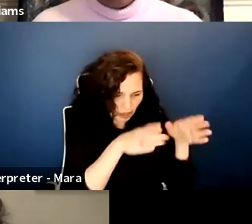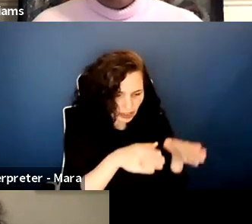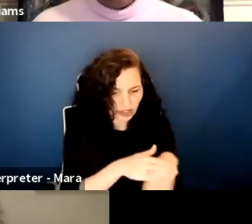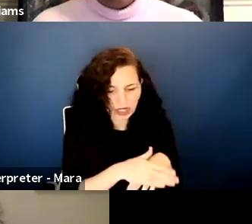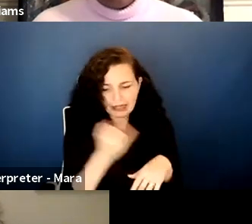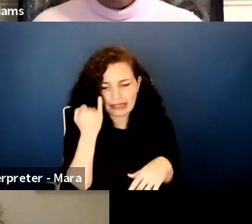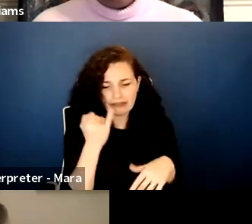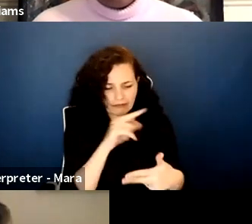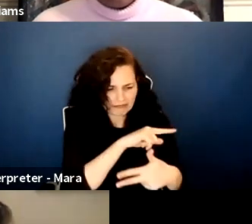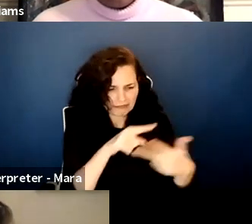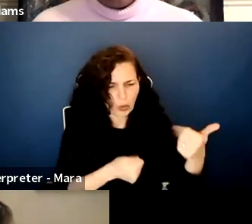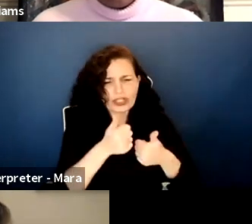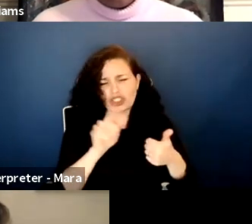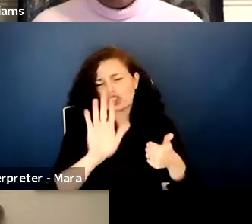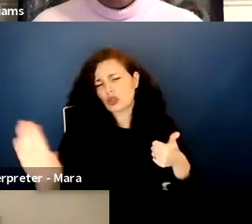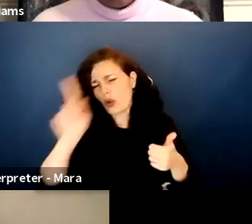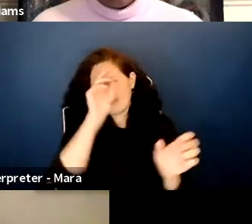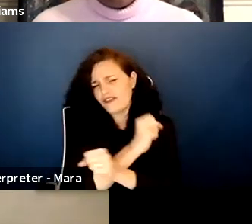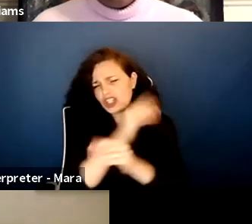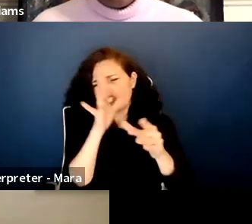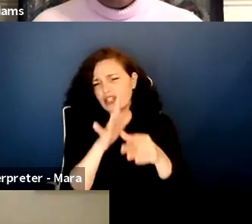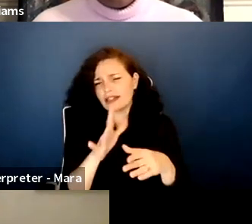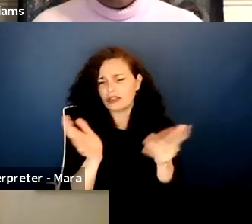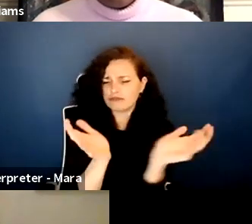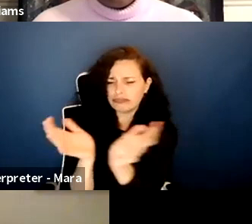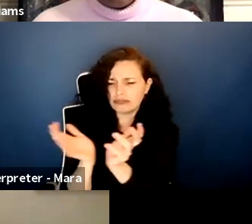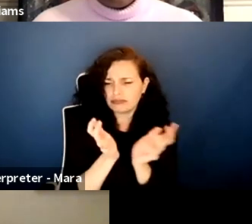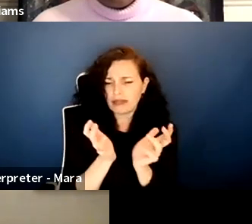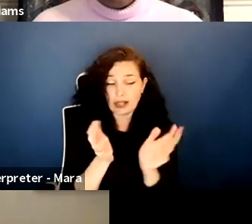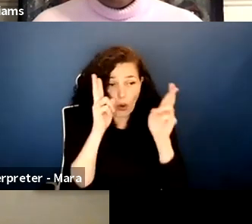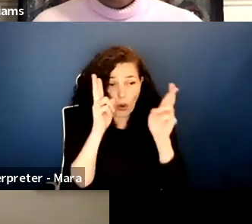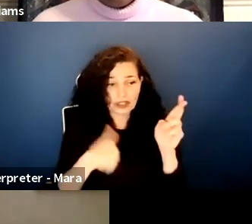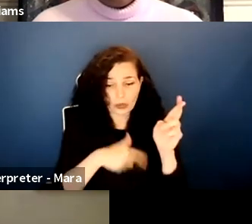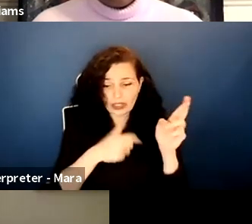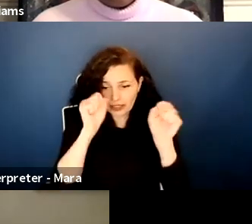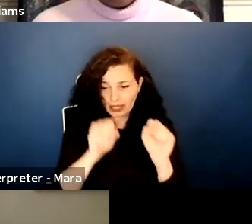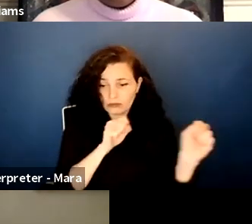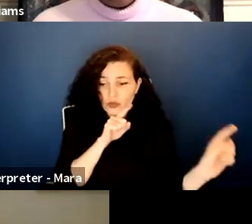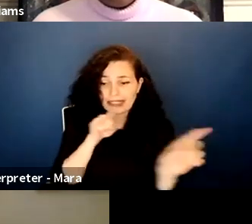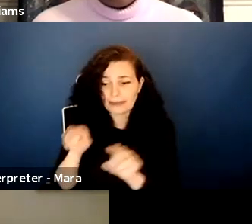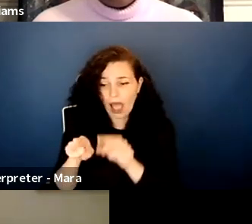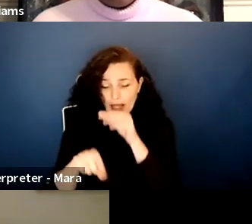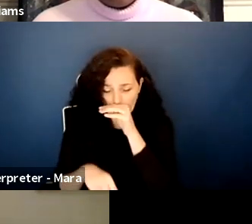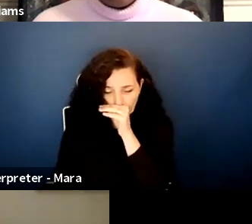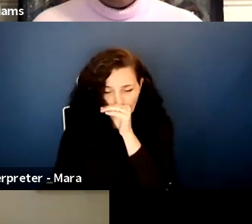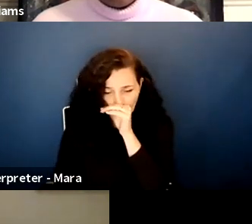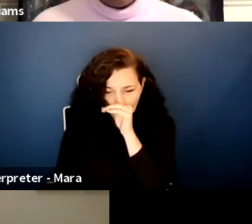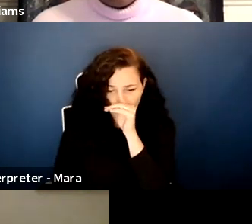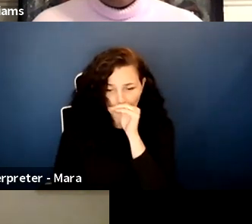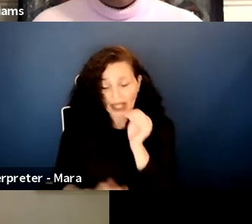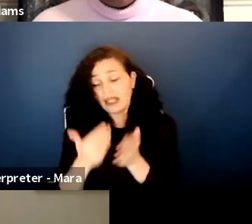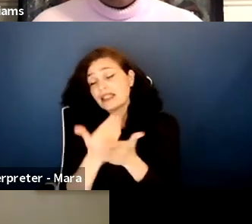different ways, you know, and we'll give you some sort of response. I've had some tapes